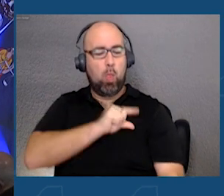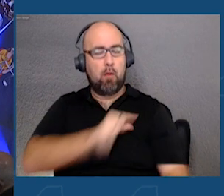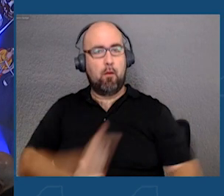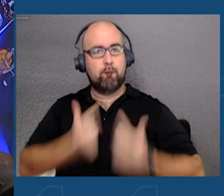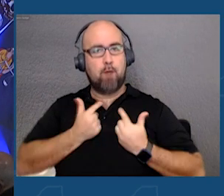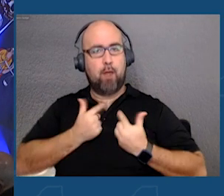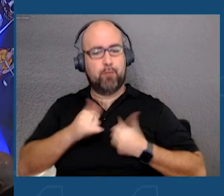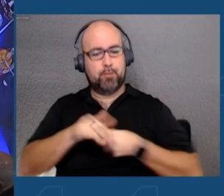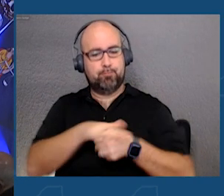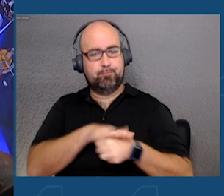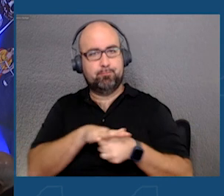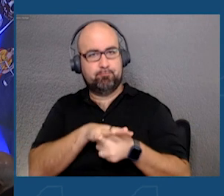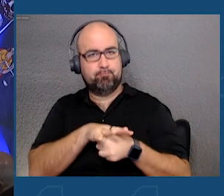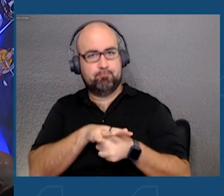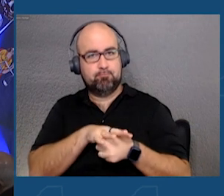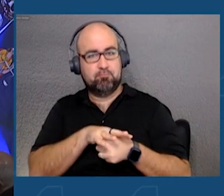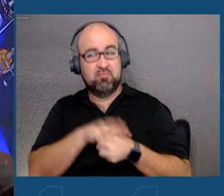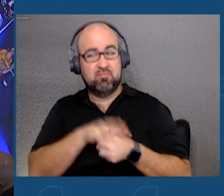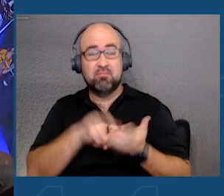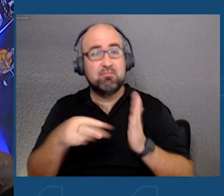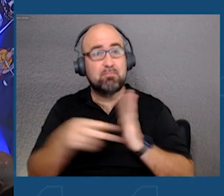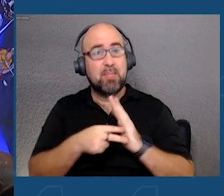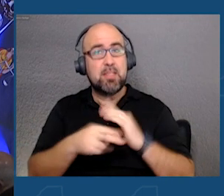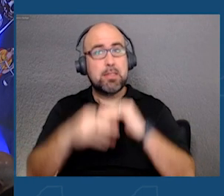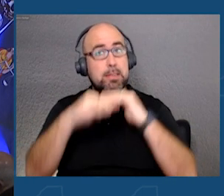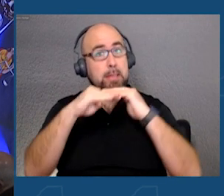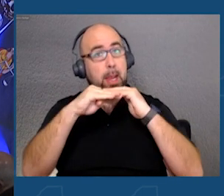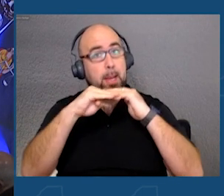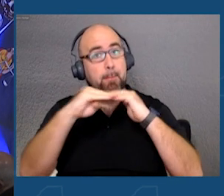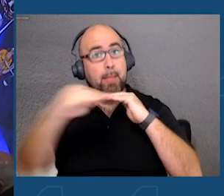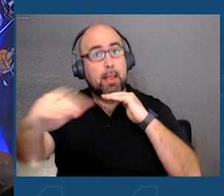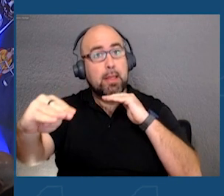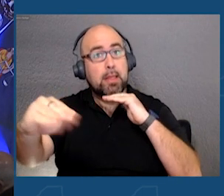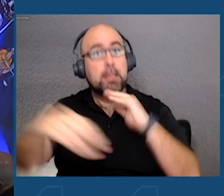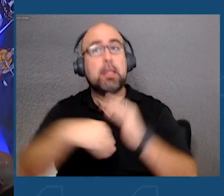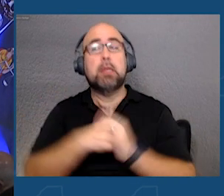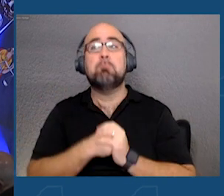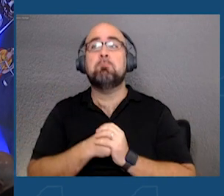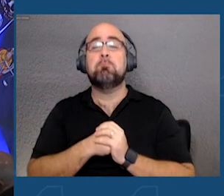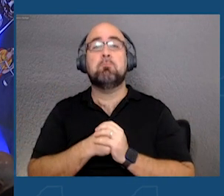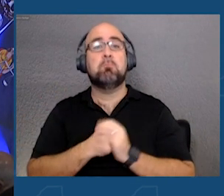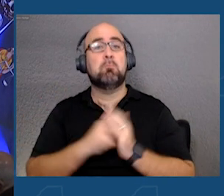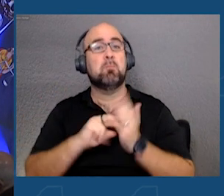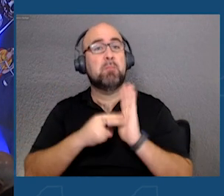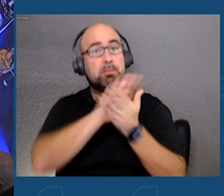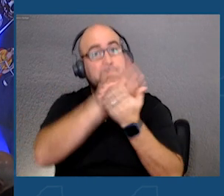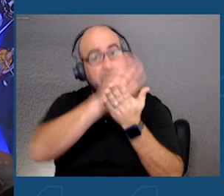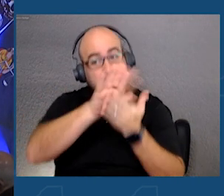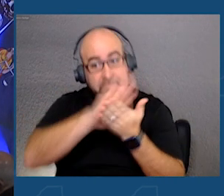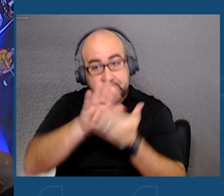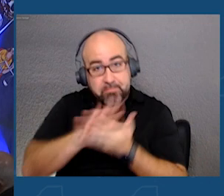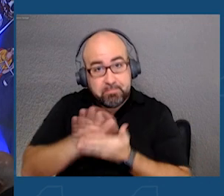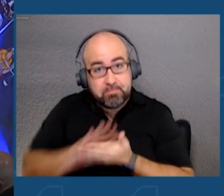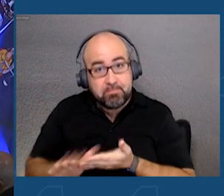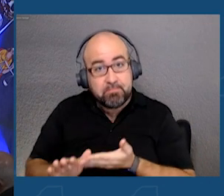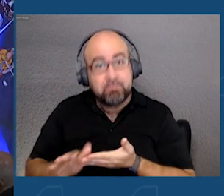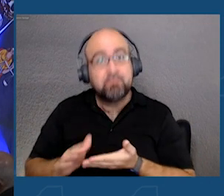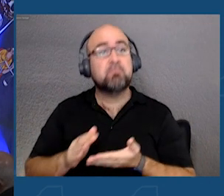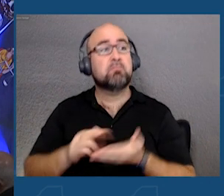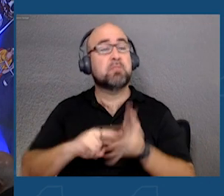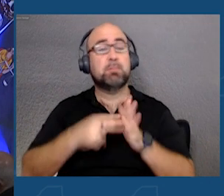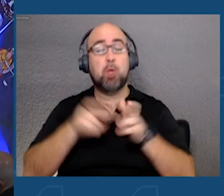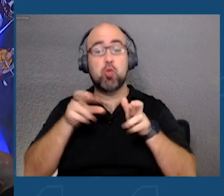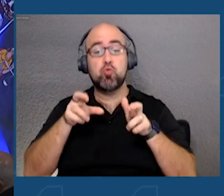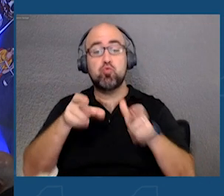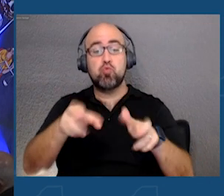includes sustainability, it includes sanitation, It includes road safety